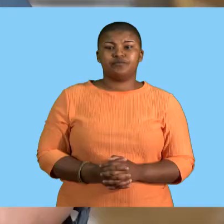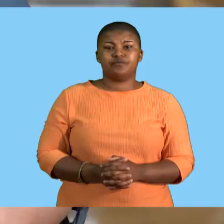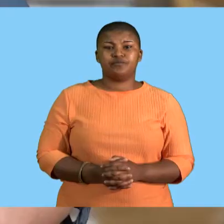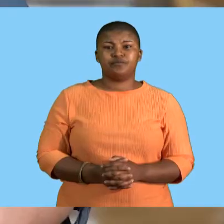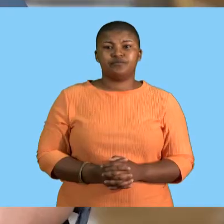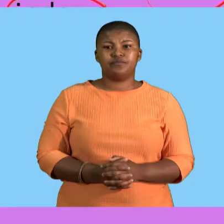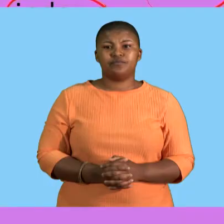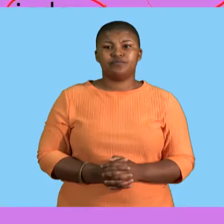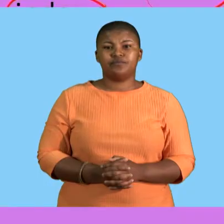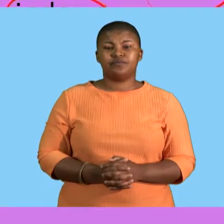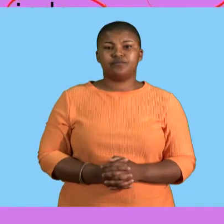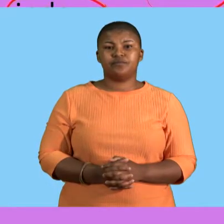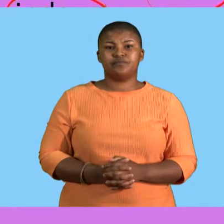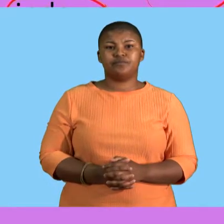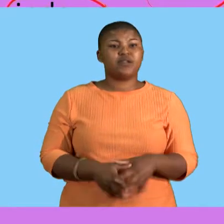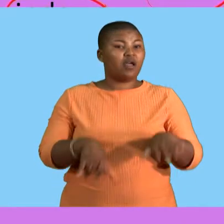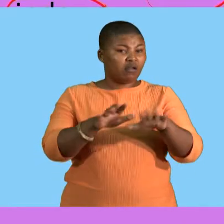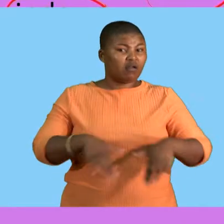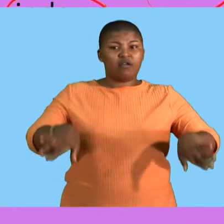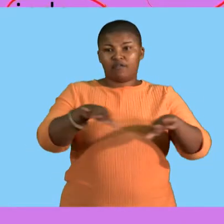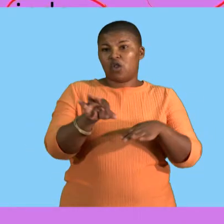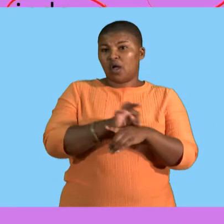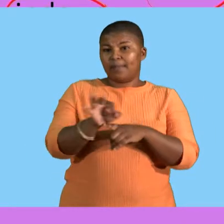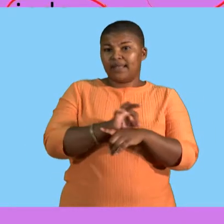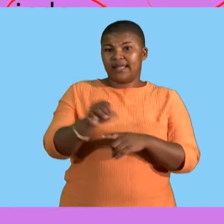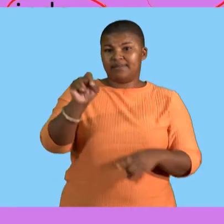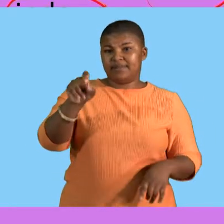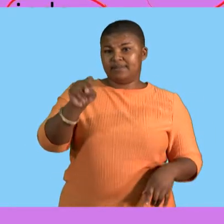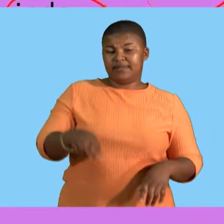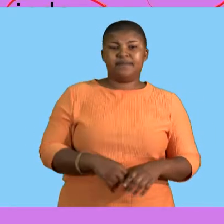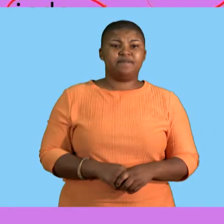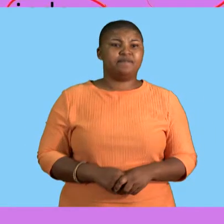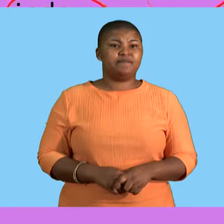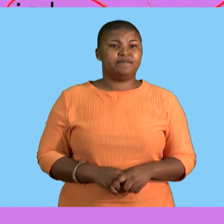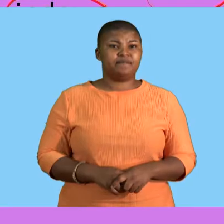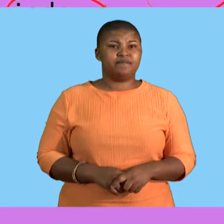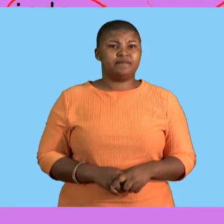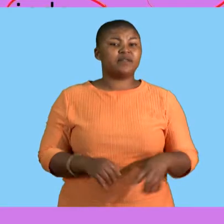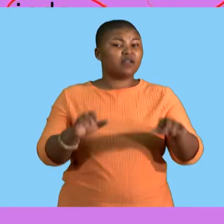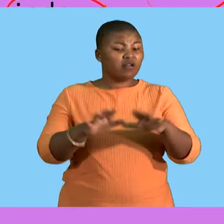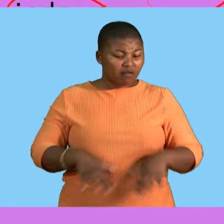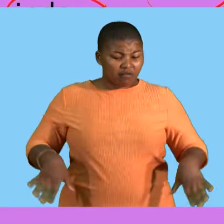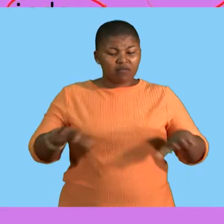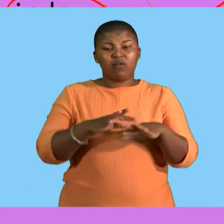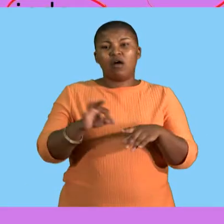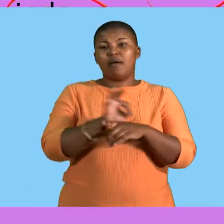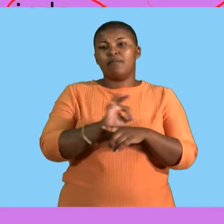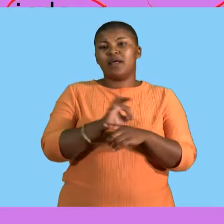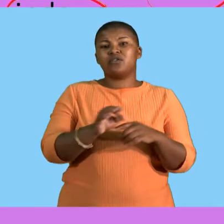Now, this shows us a floor plan. The floor plan shows us that